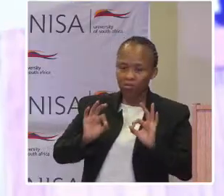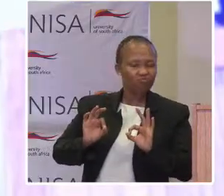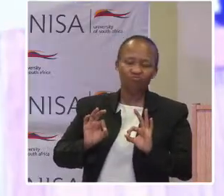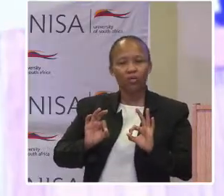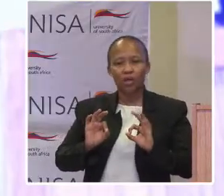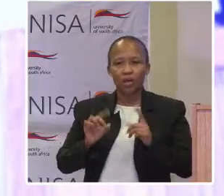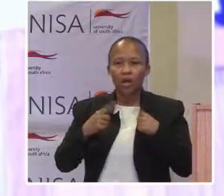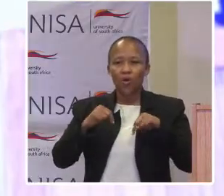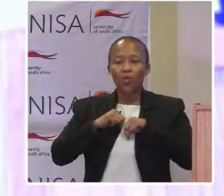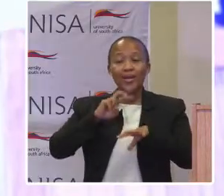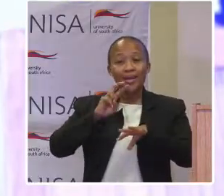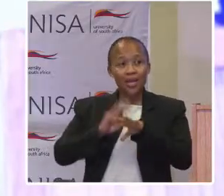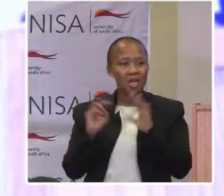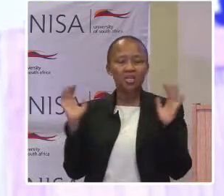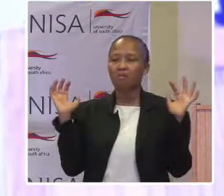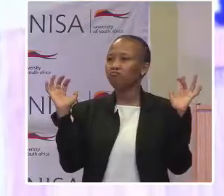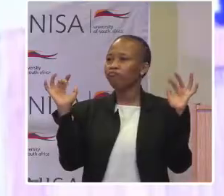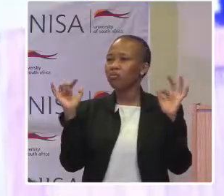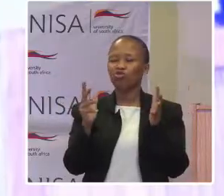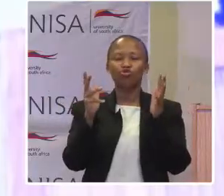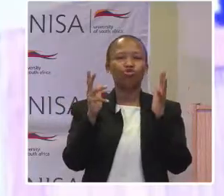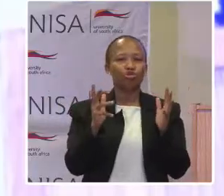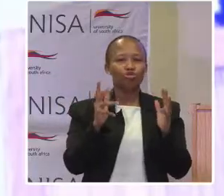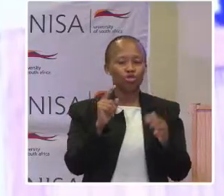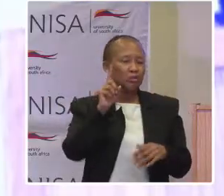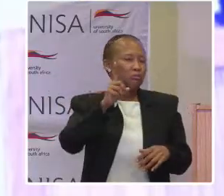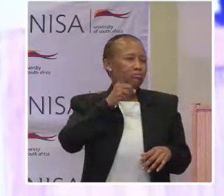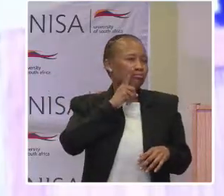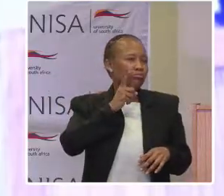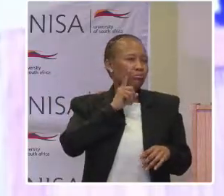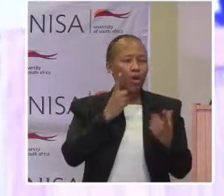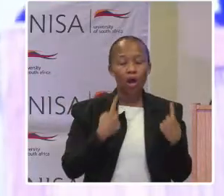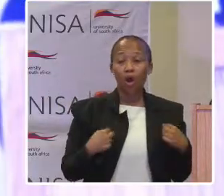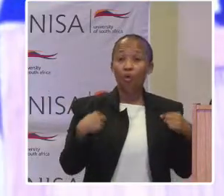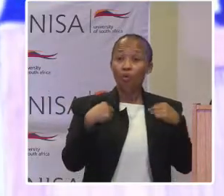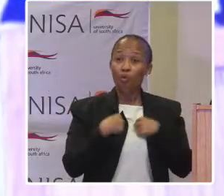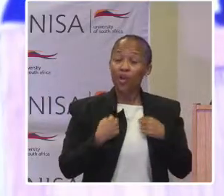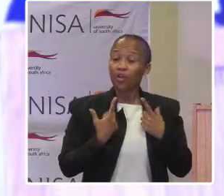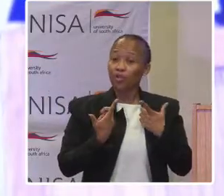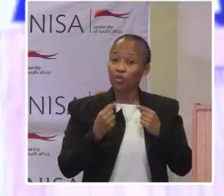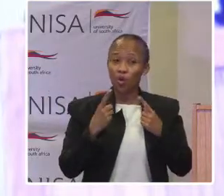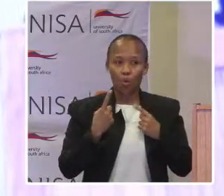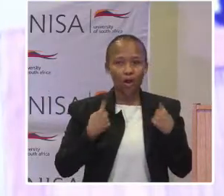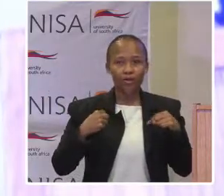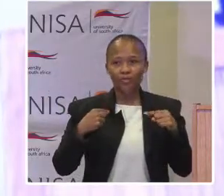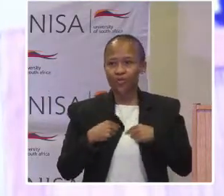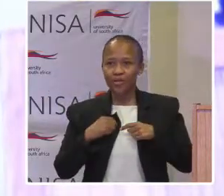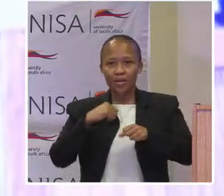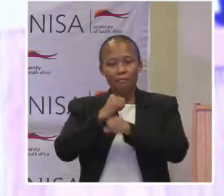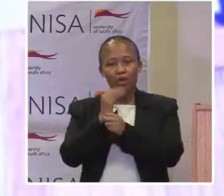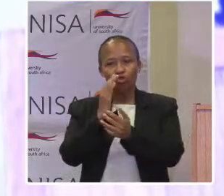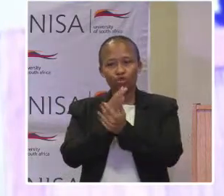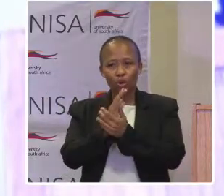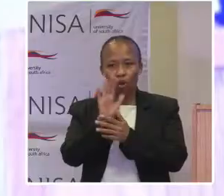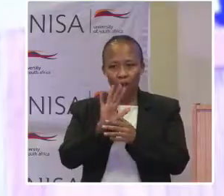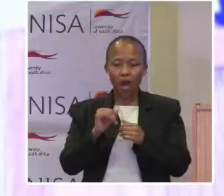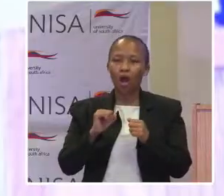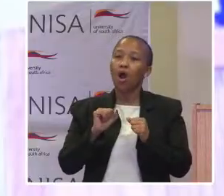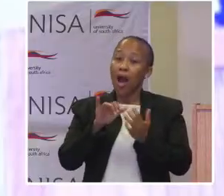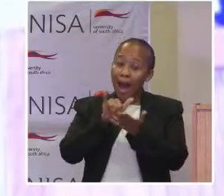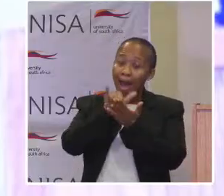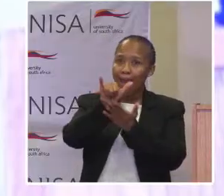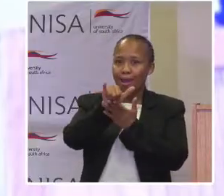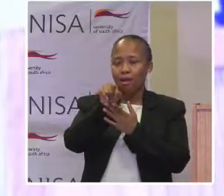to look at how do we tap in and ensure that we benefit from our airspace as an